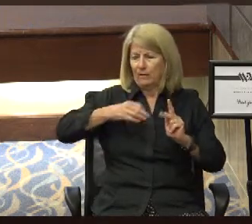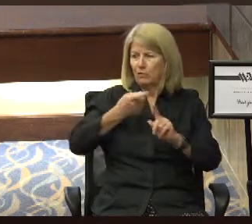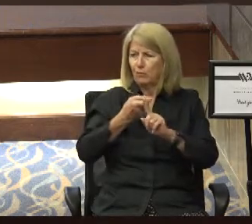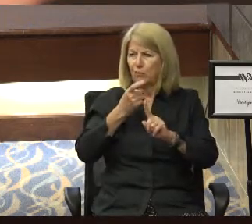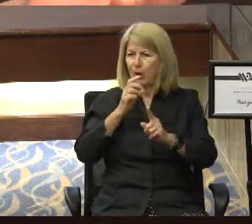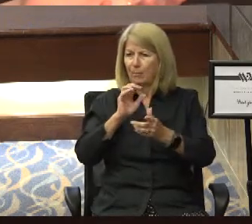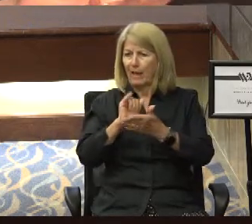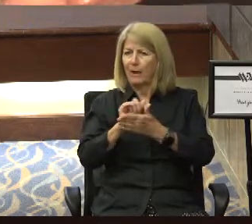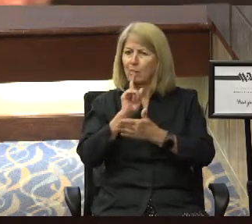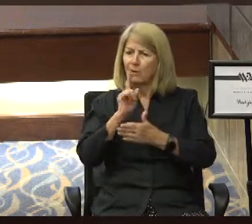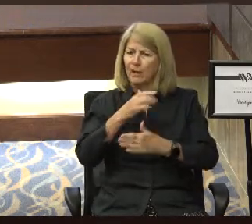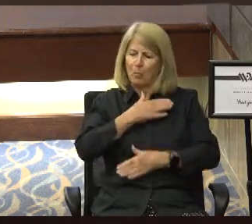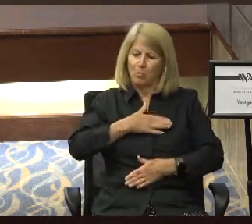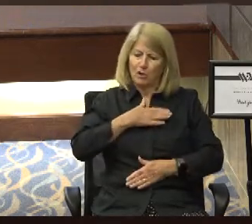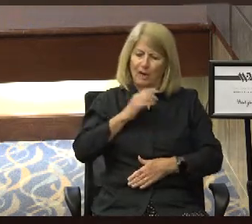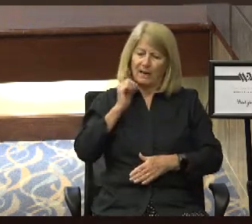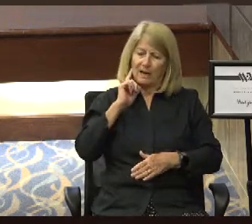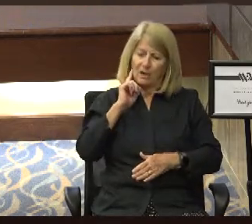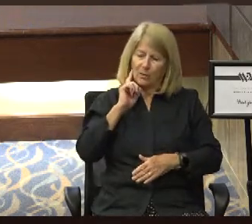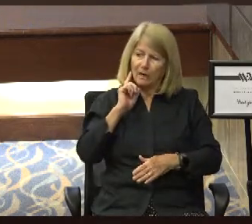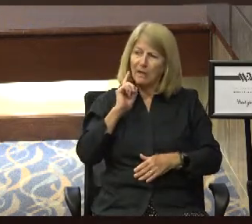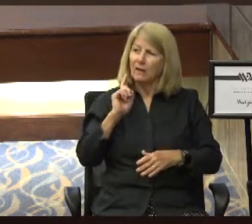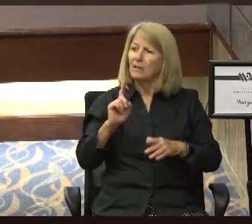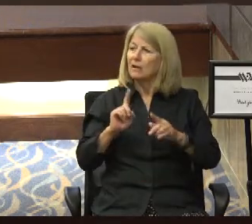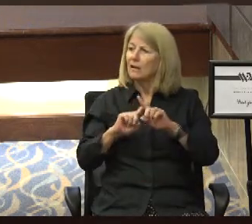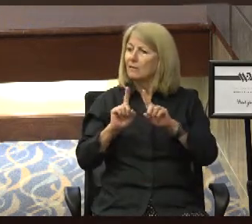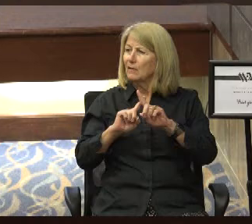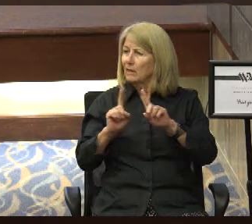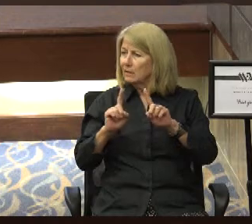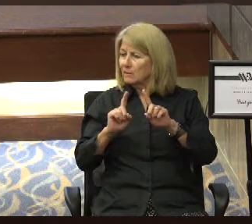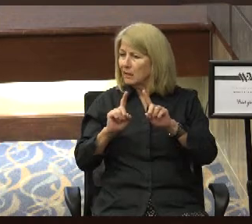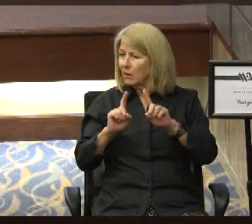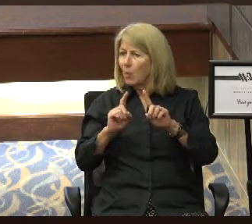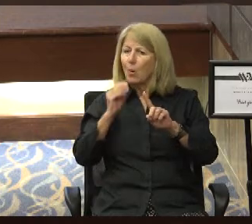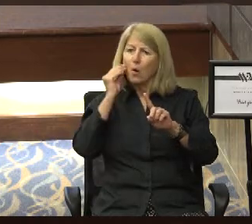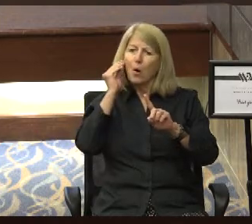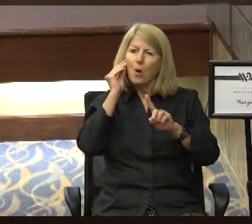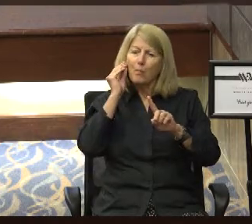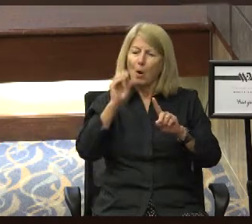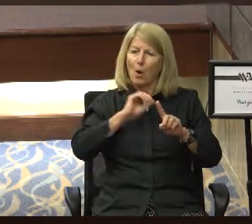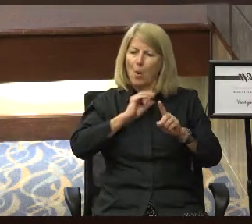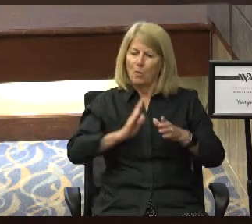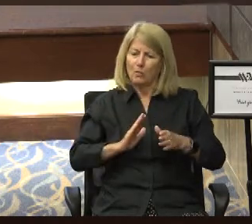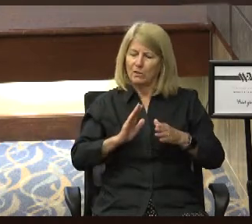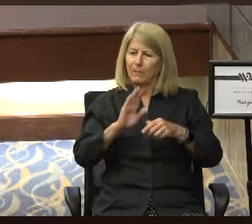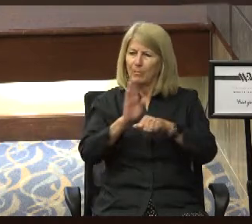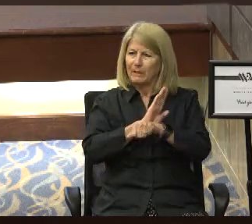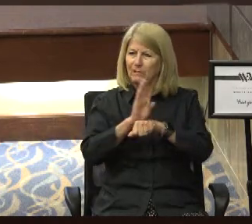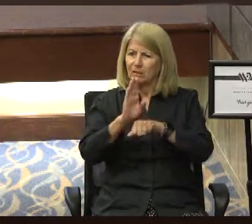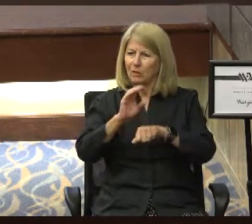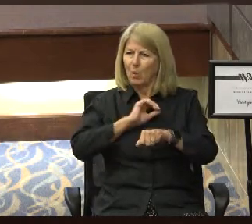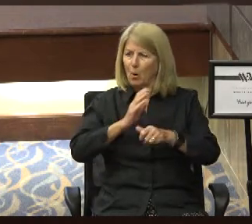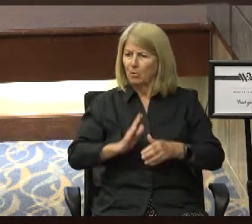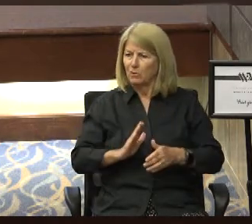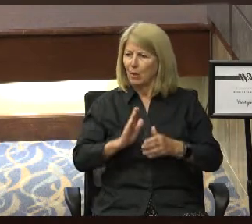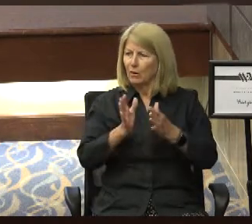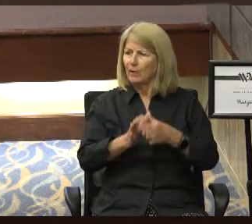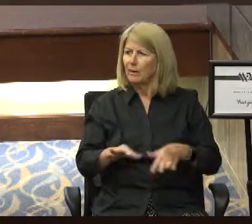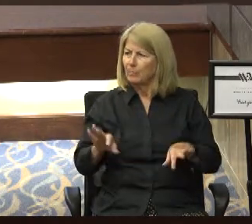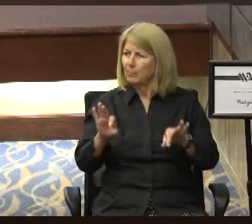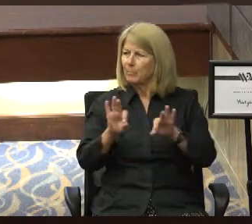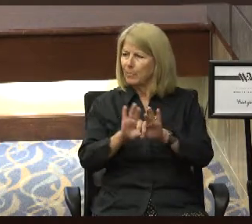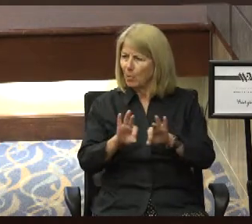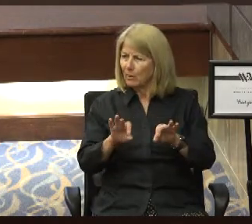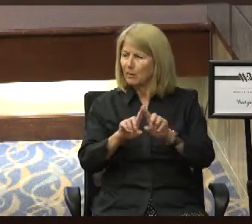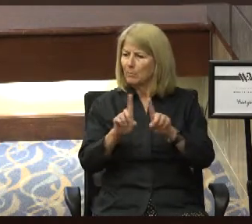So while I appreciate hearing from the voices of homeowners and business owners that are important stakeholders, they're not the only stakeholders in this